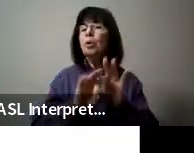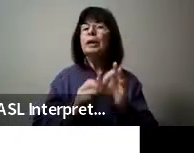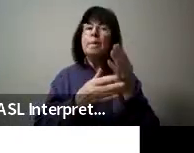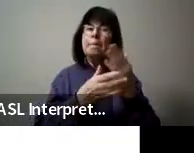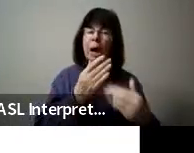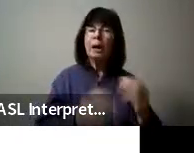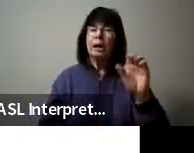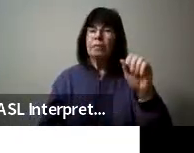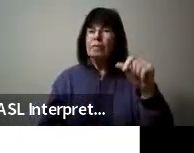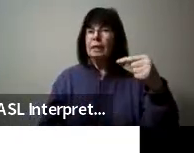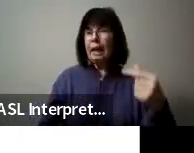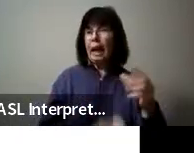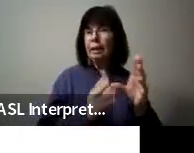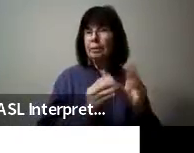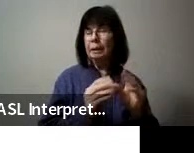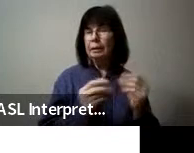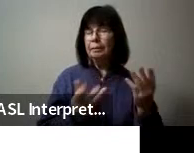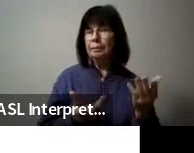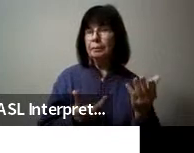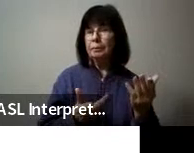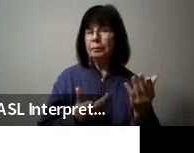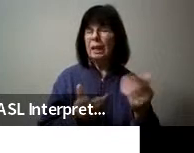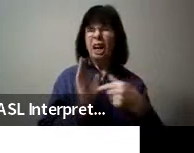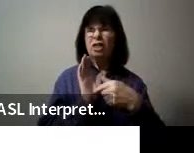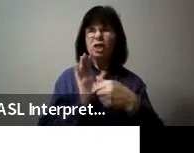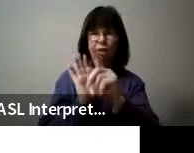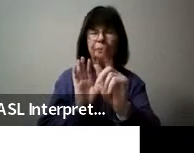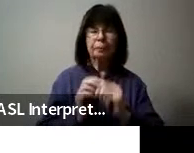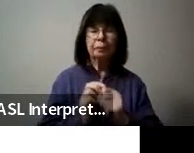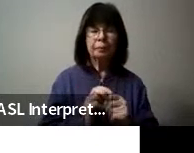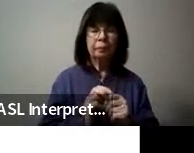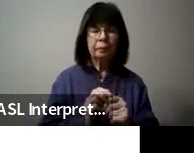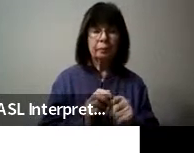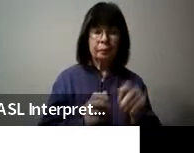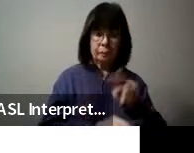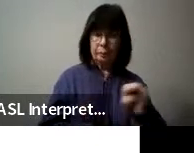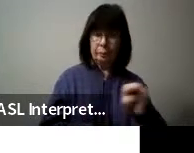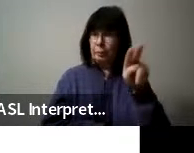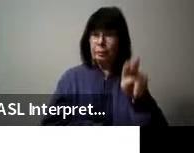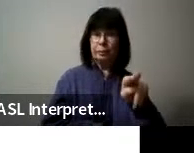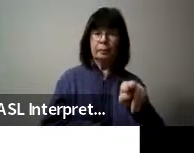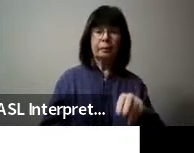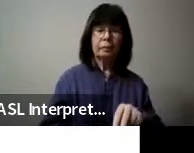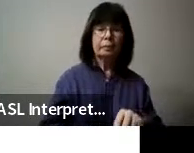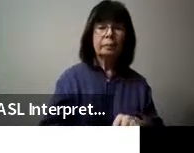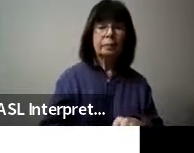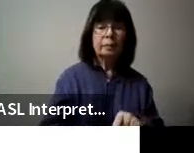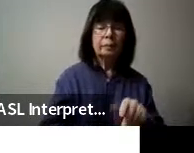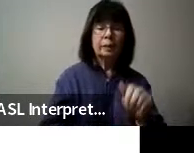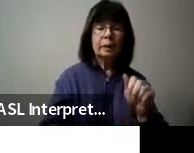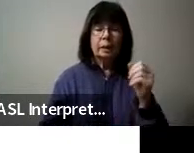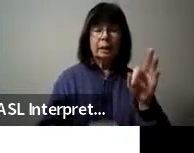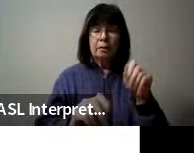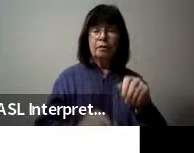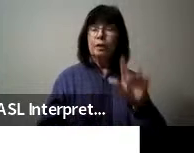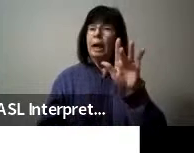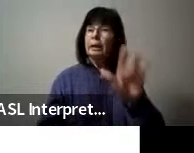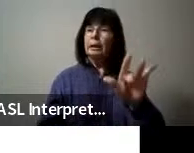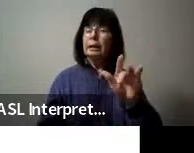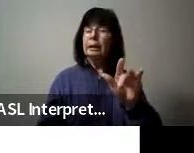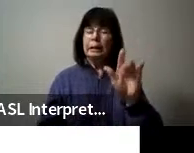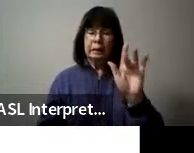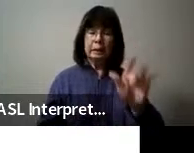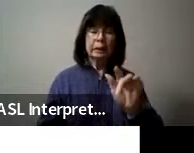So I'll show you what it looks like and I'll launch it right now. If you can click on the